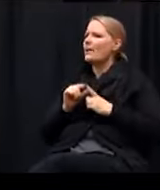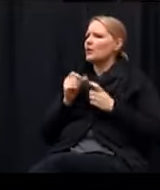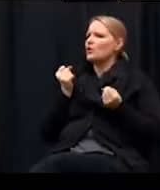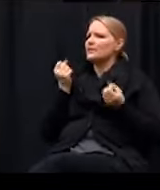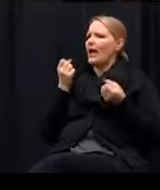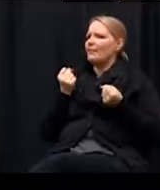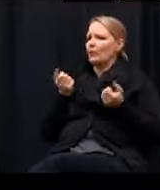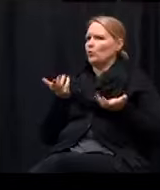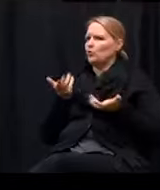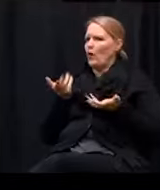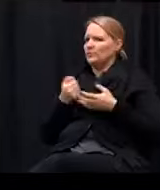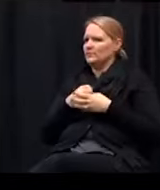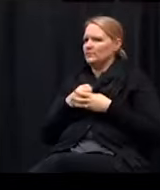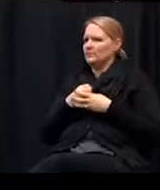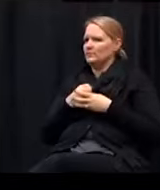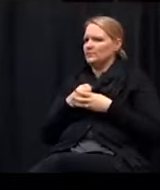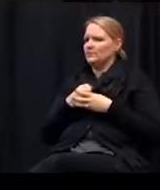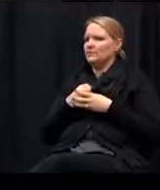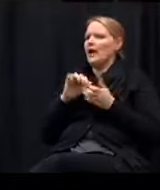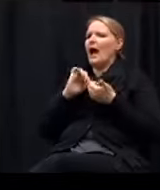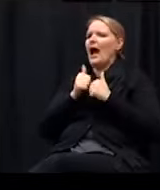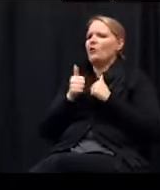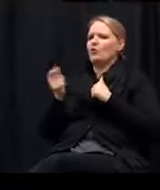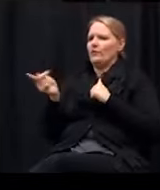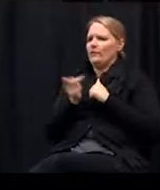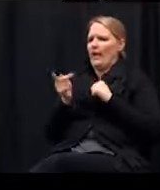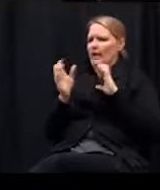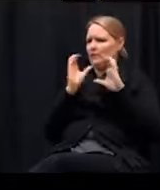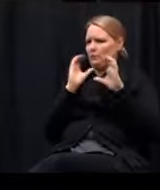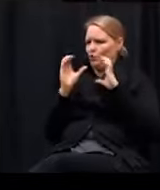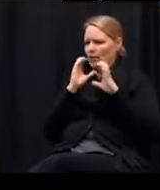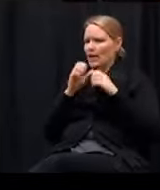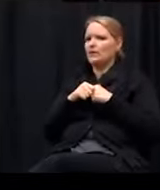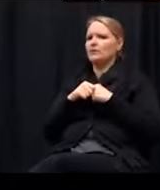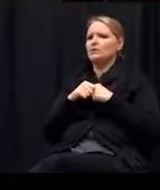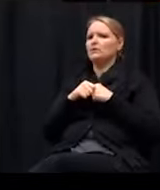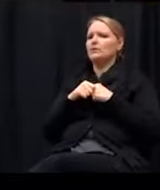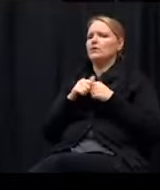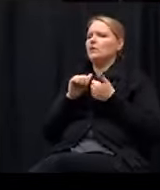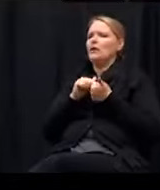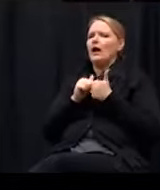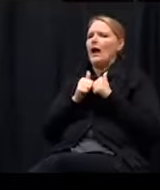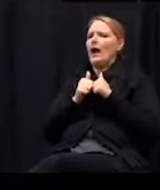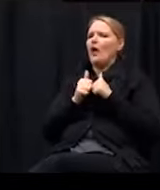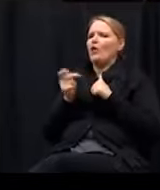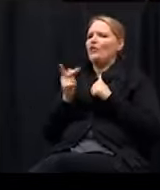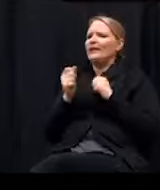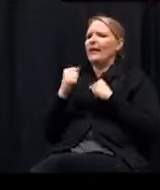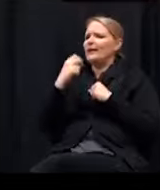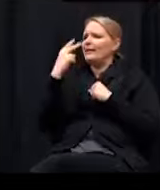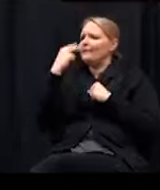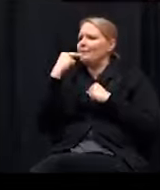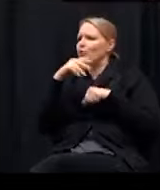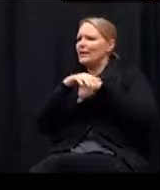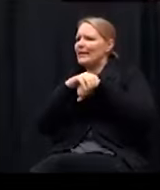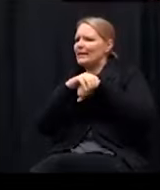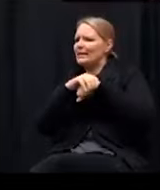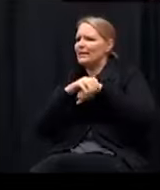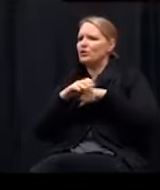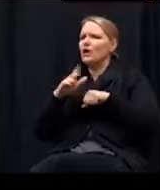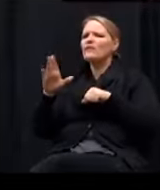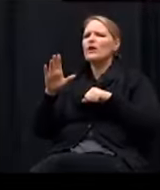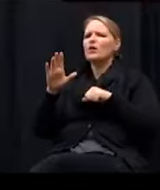sign language? And then how are they communicating that? And then how are they able to lip read in English? Like, what is their